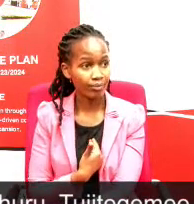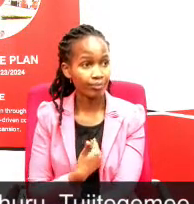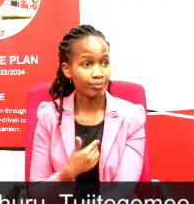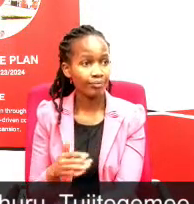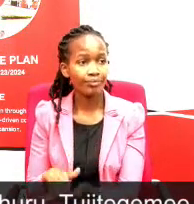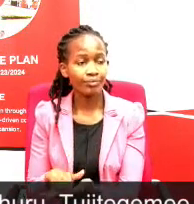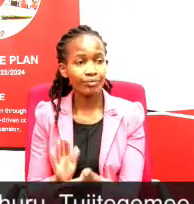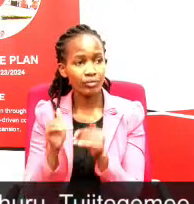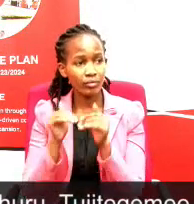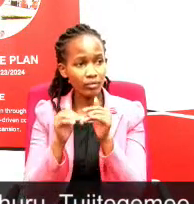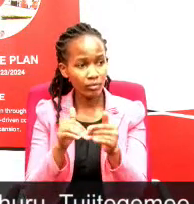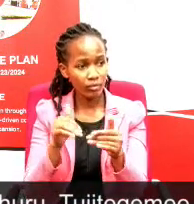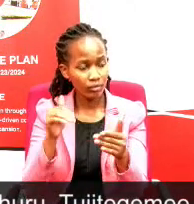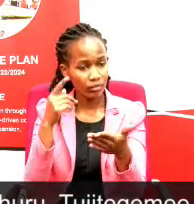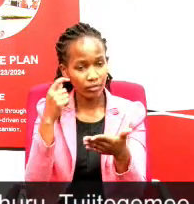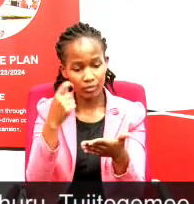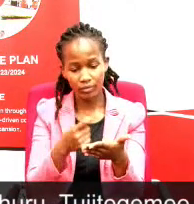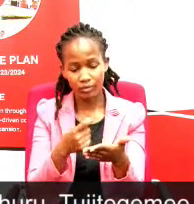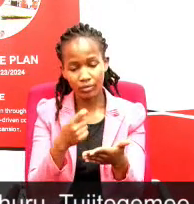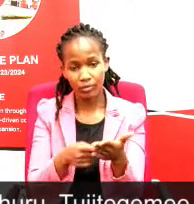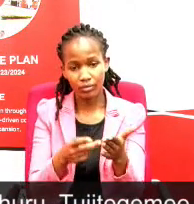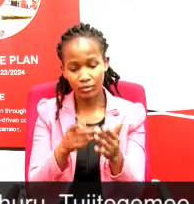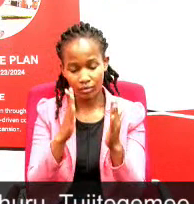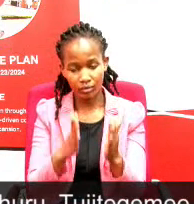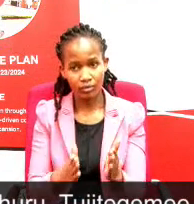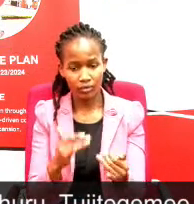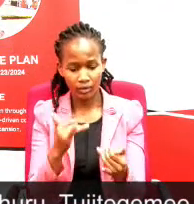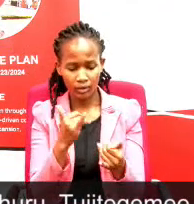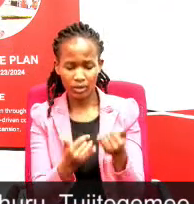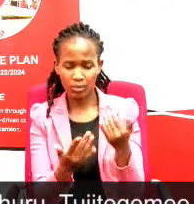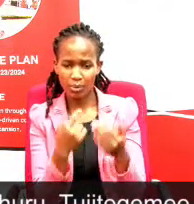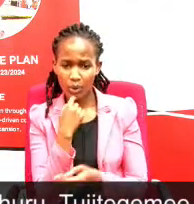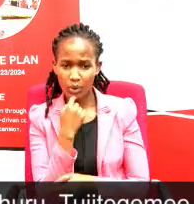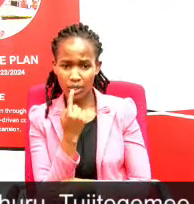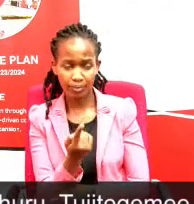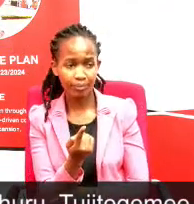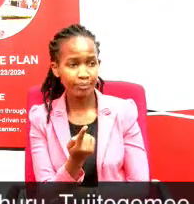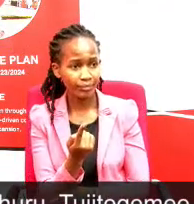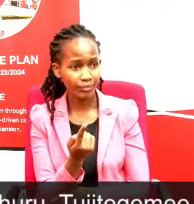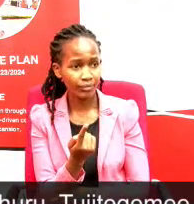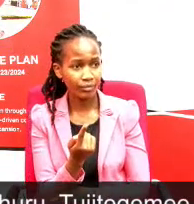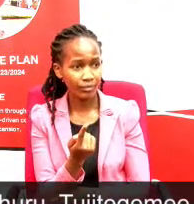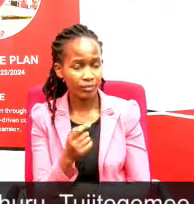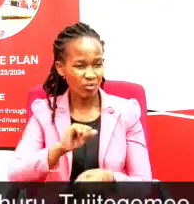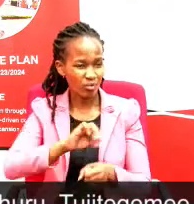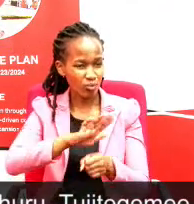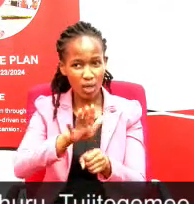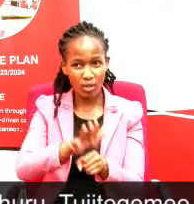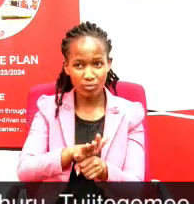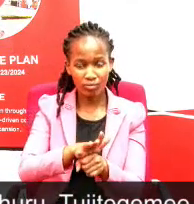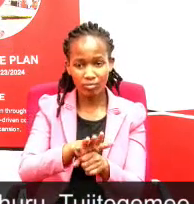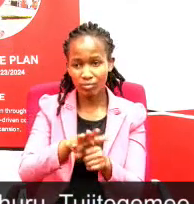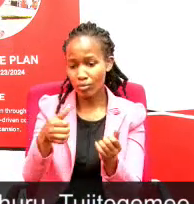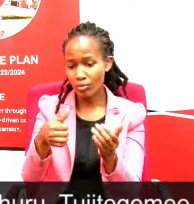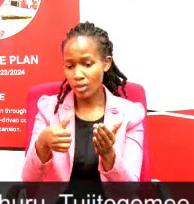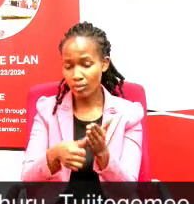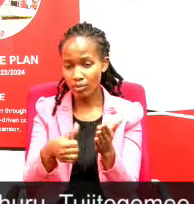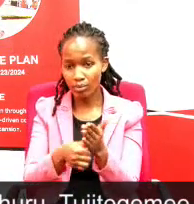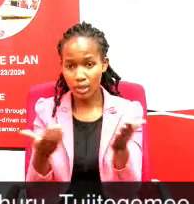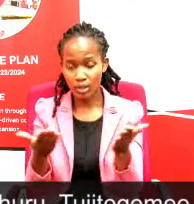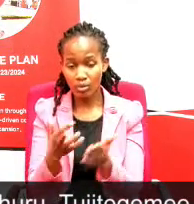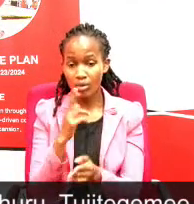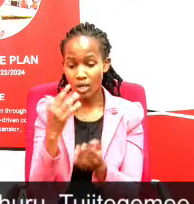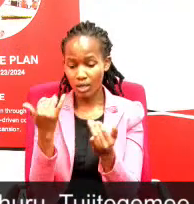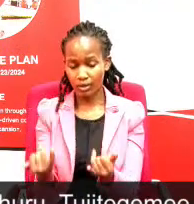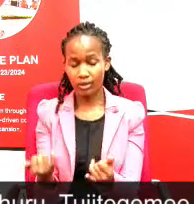adherent taxpayers there. Finally, just to mention the COVID situation and where we are, I think I